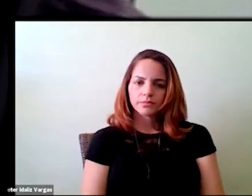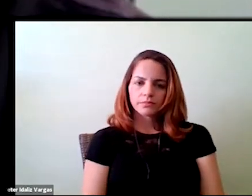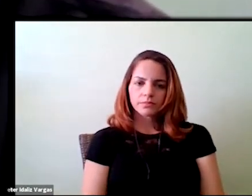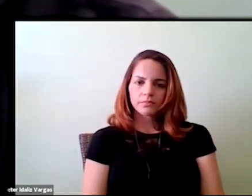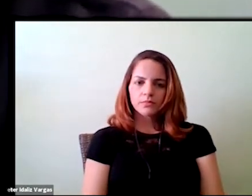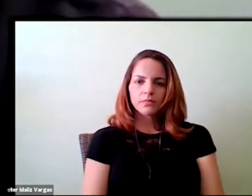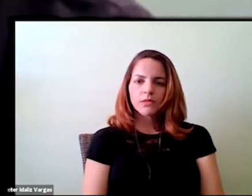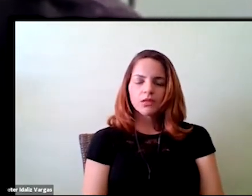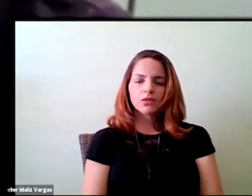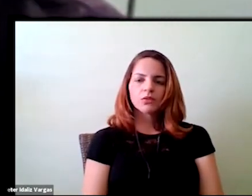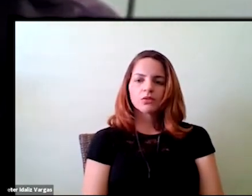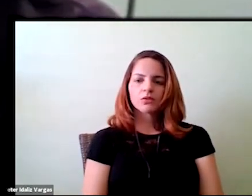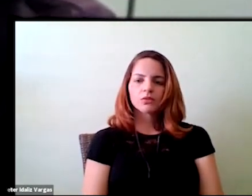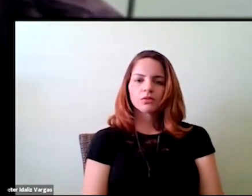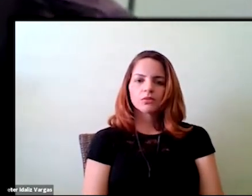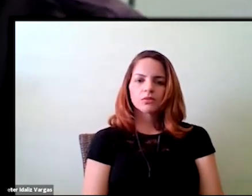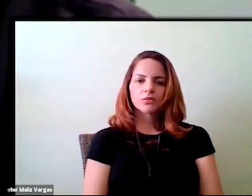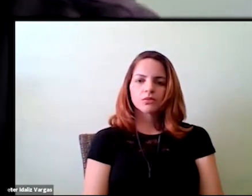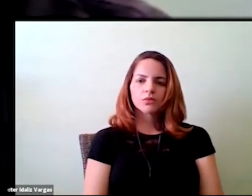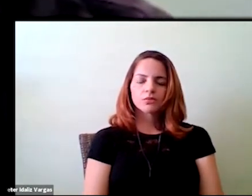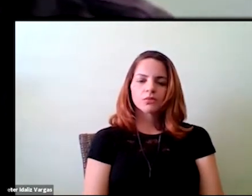And in addition